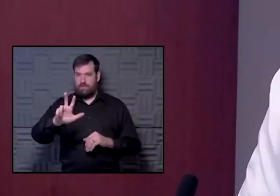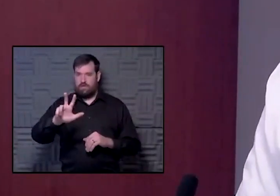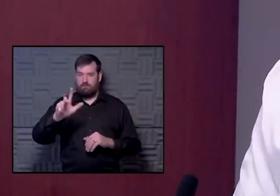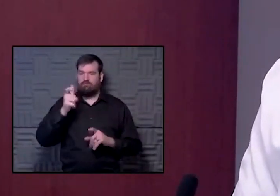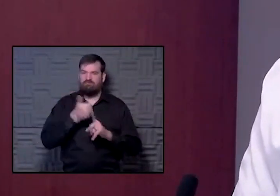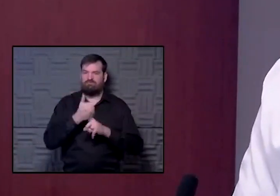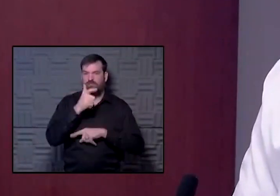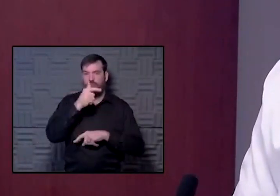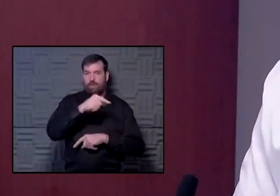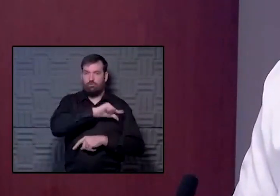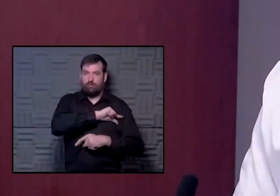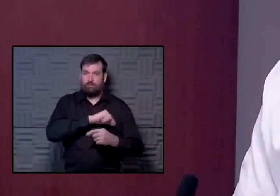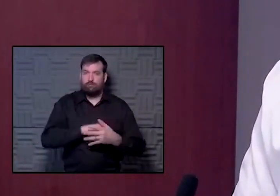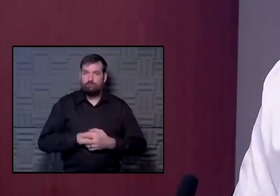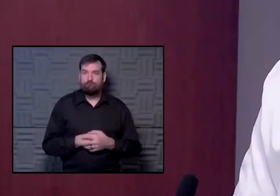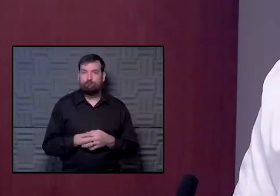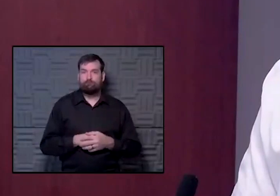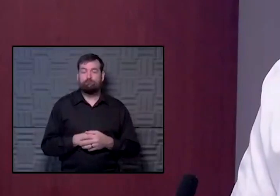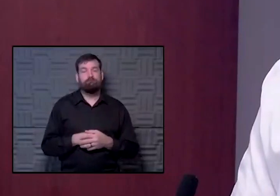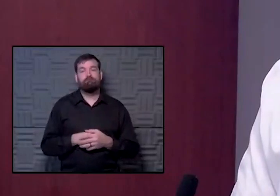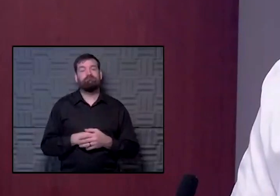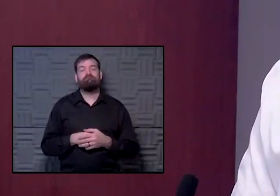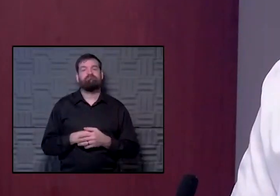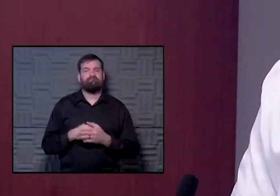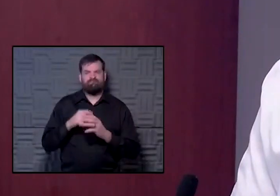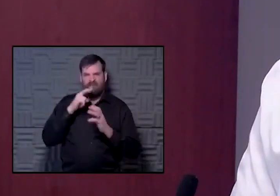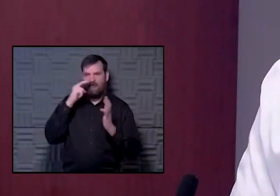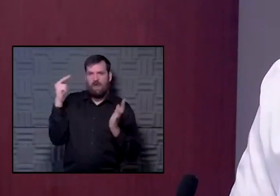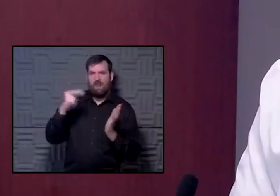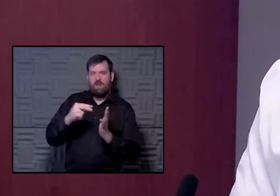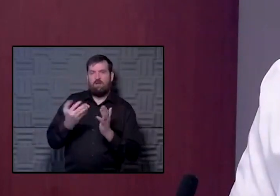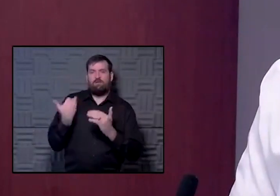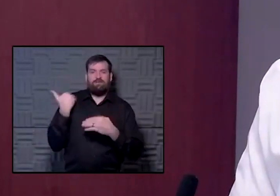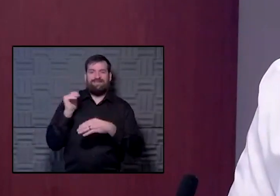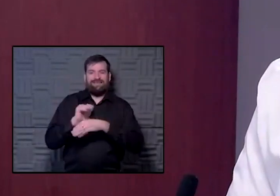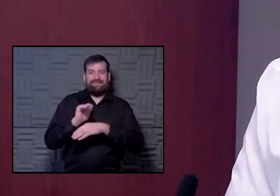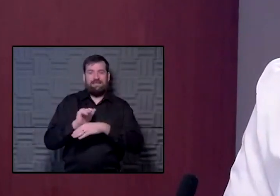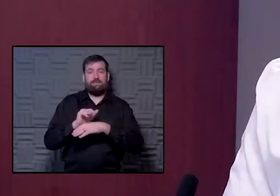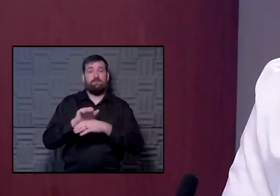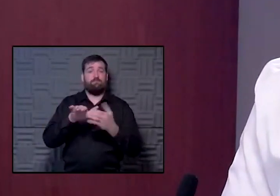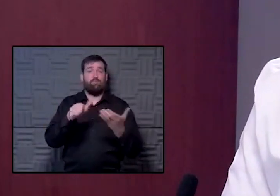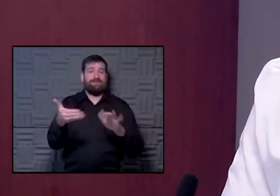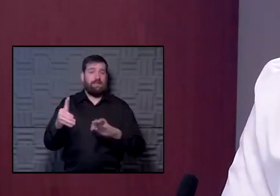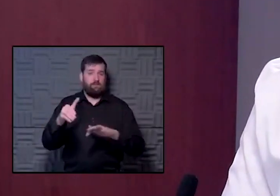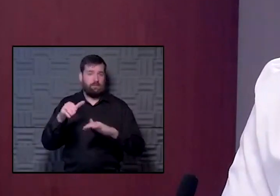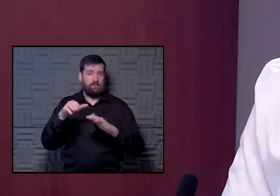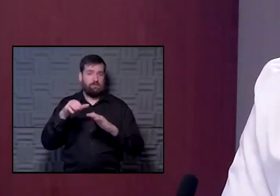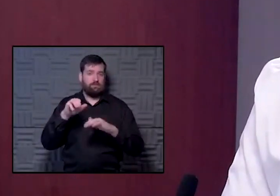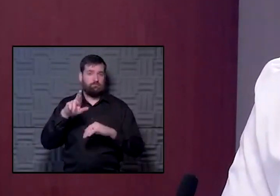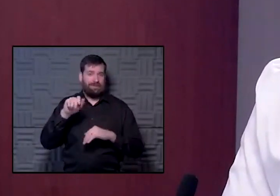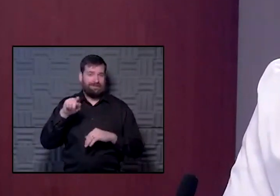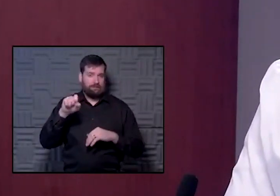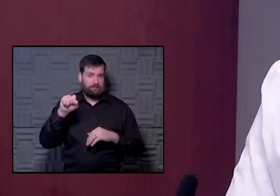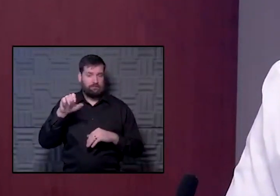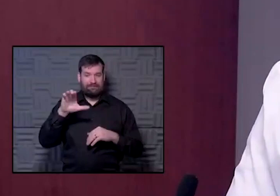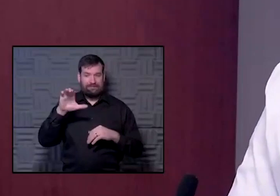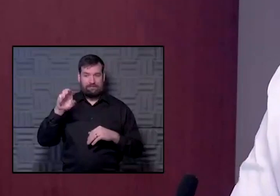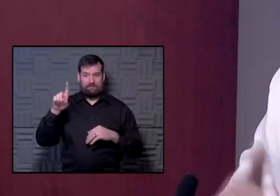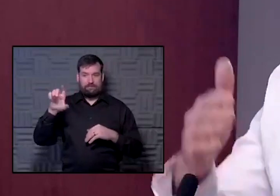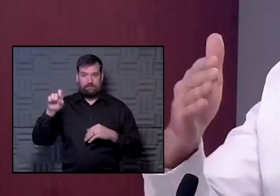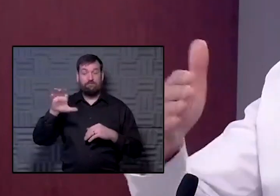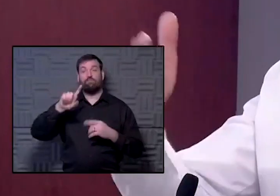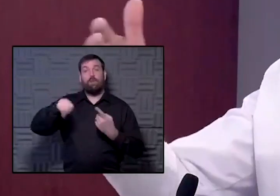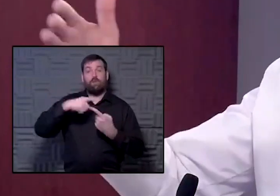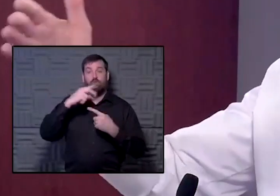eligible. And I just looked last night at the mortality curves from the CDC, and it's clear. When you